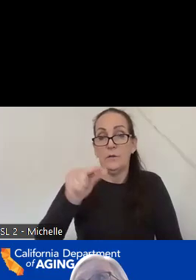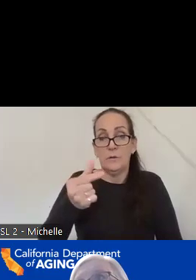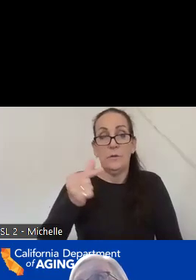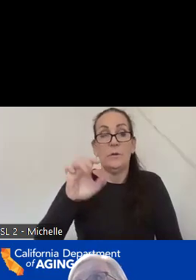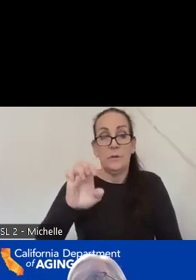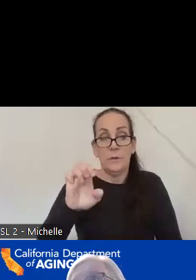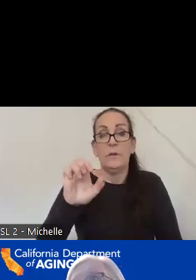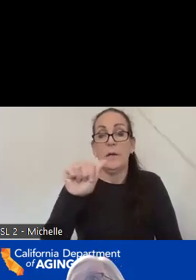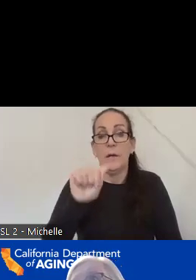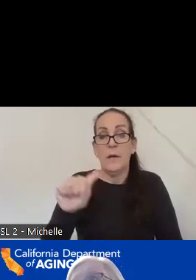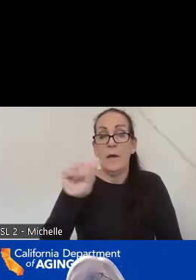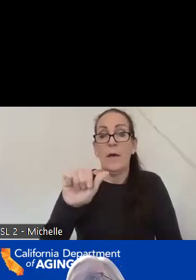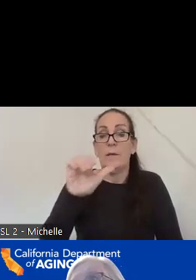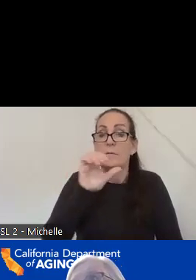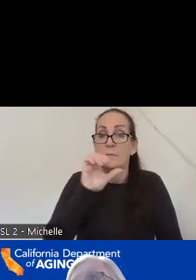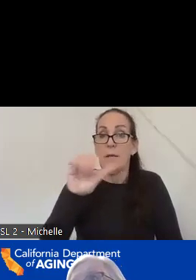@aging.ca.gov.